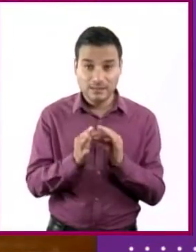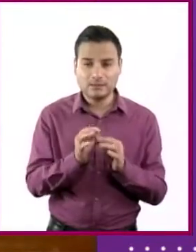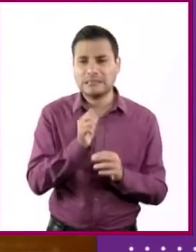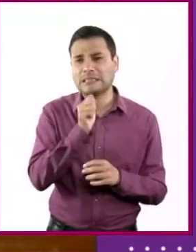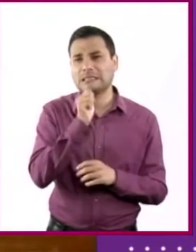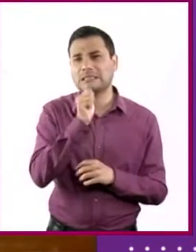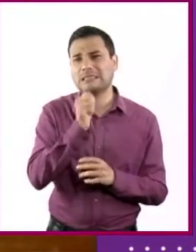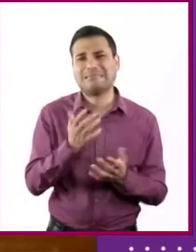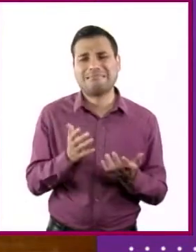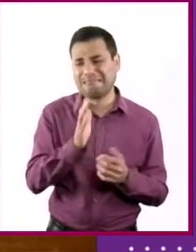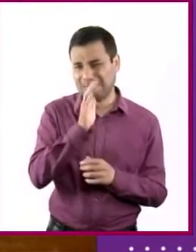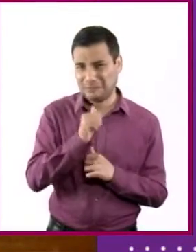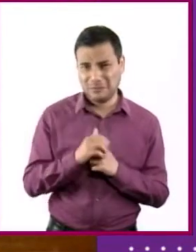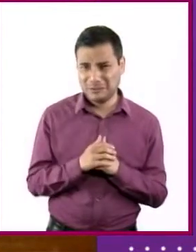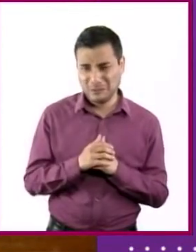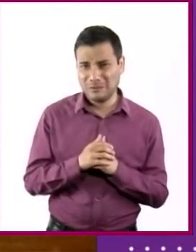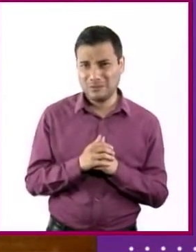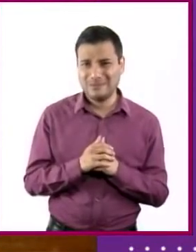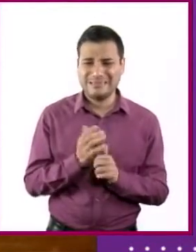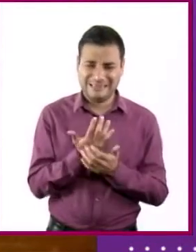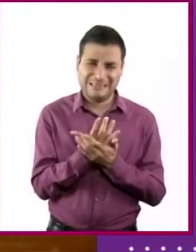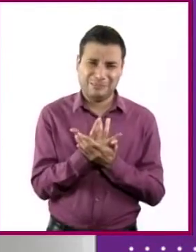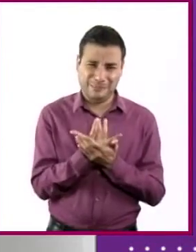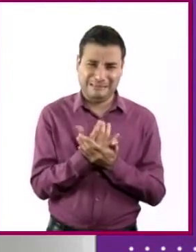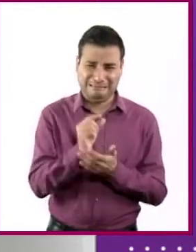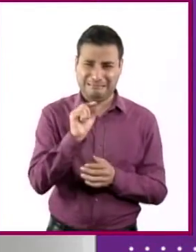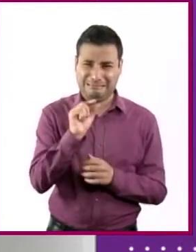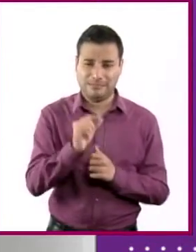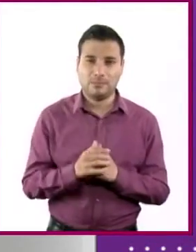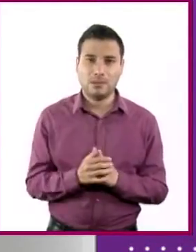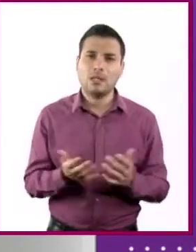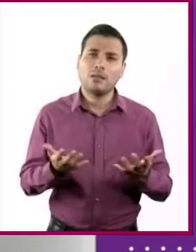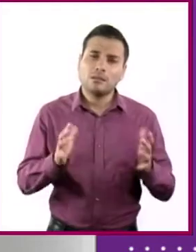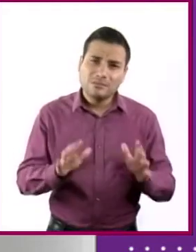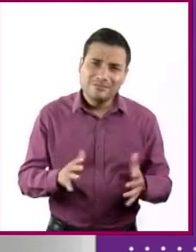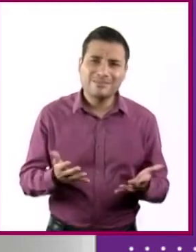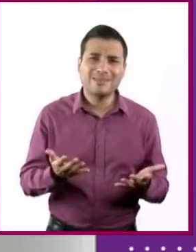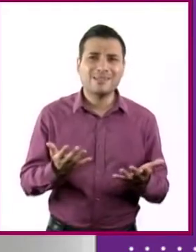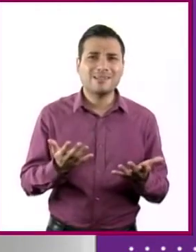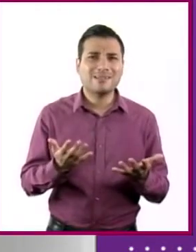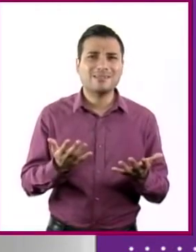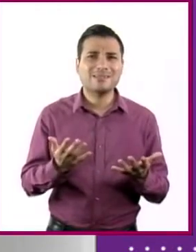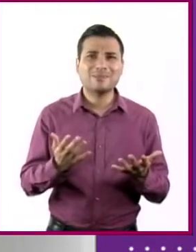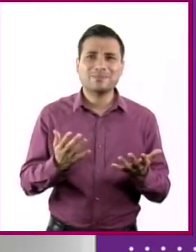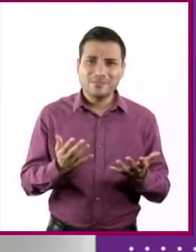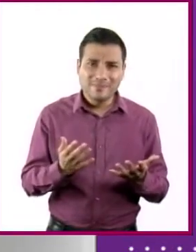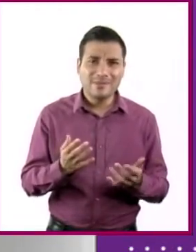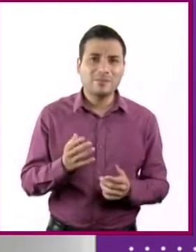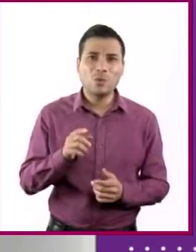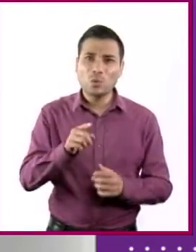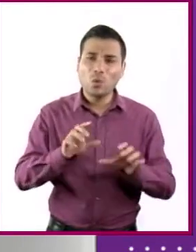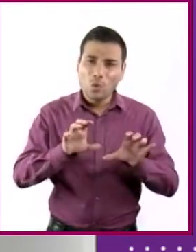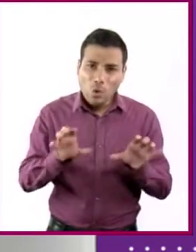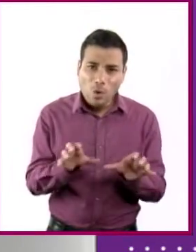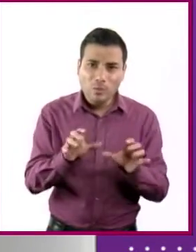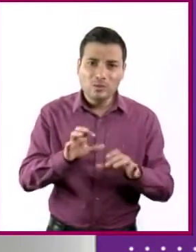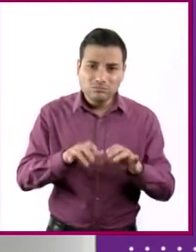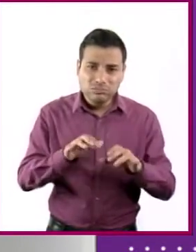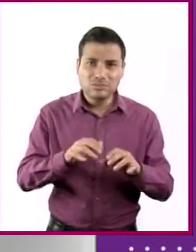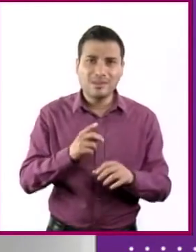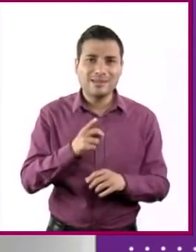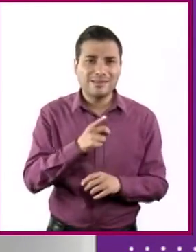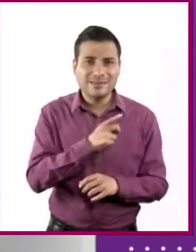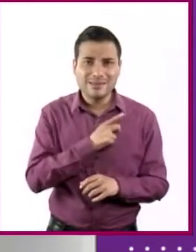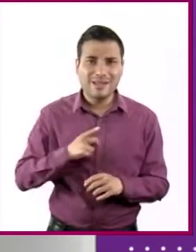No, I couldn't. You will have to wait a little more. Antonio! You're using the old computer! You should use the